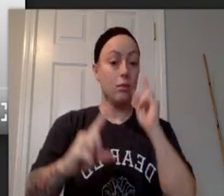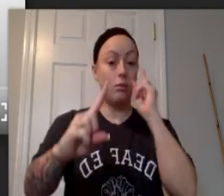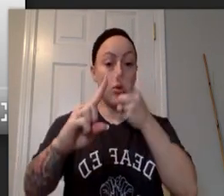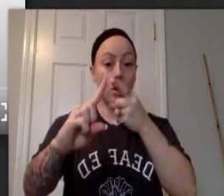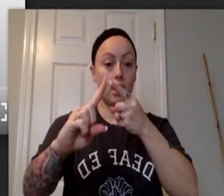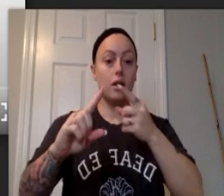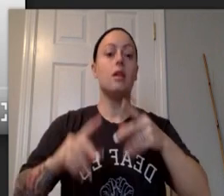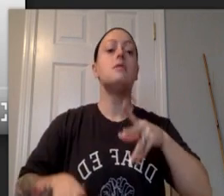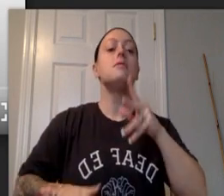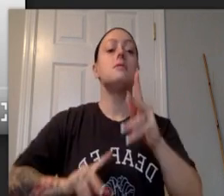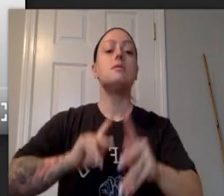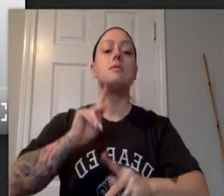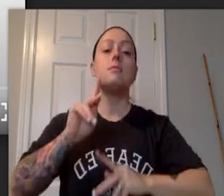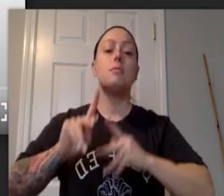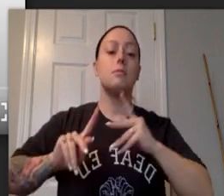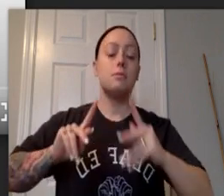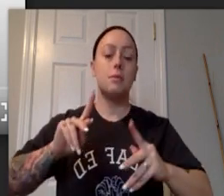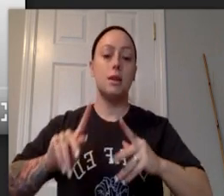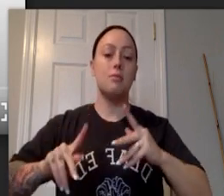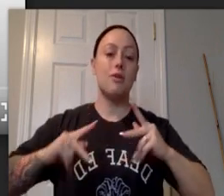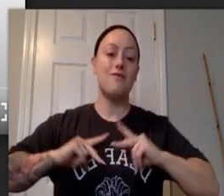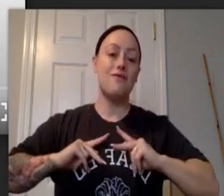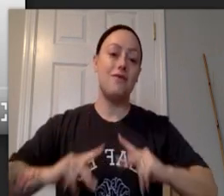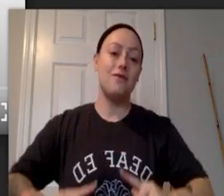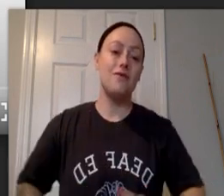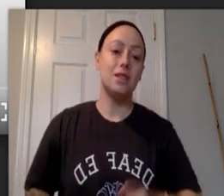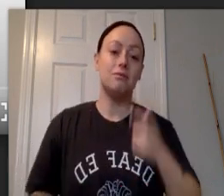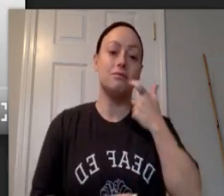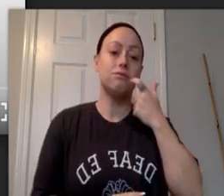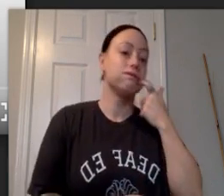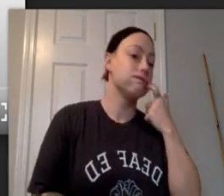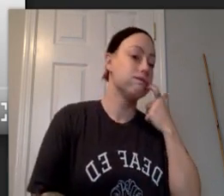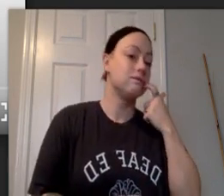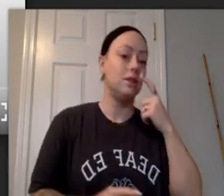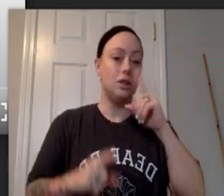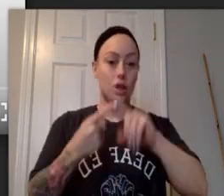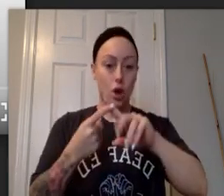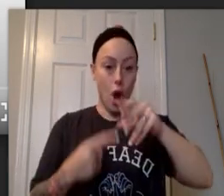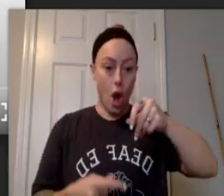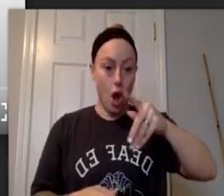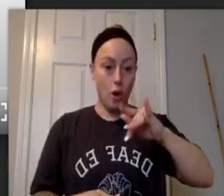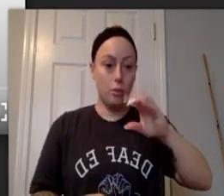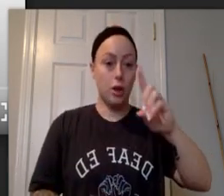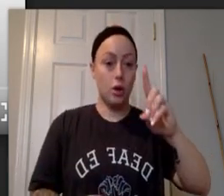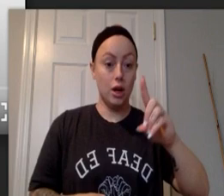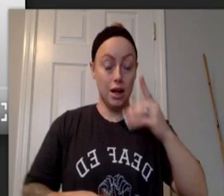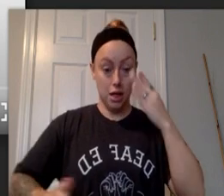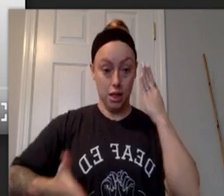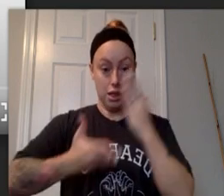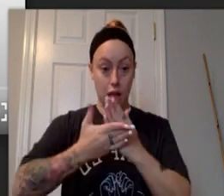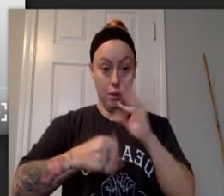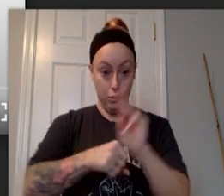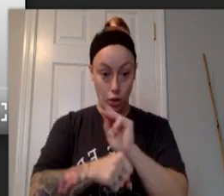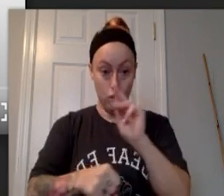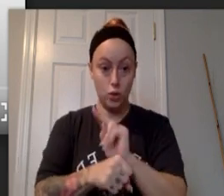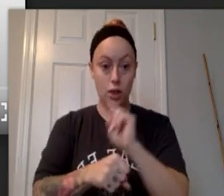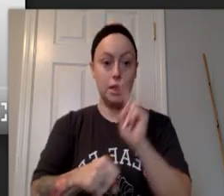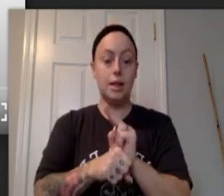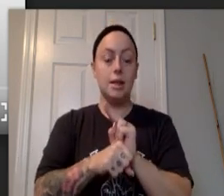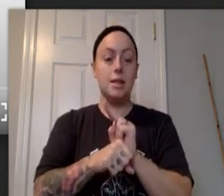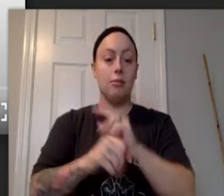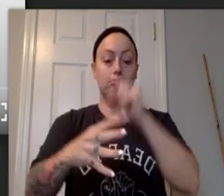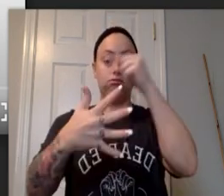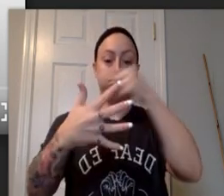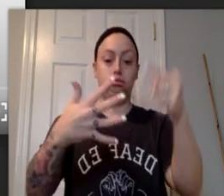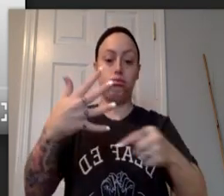people become physically dependent on opioids, and when they stop using them, they experience a variety of withdrawal symptoms: